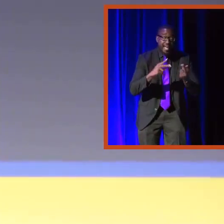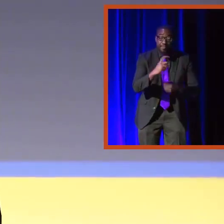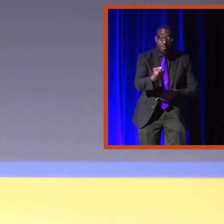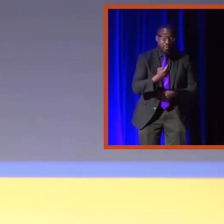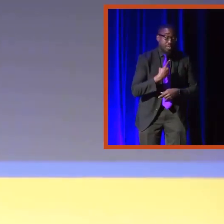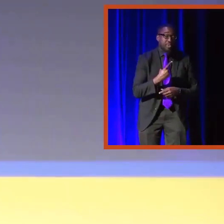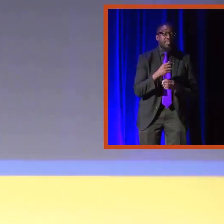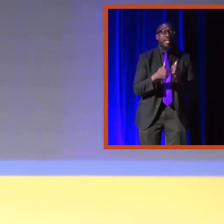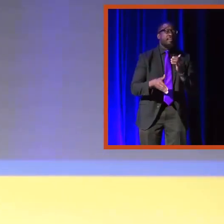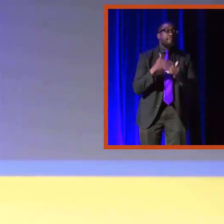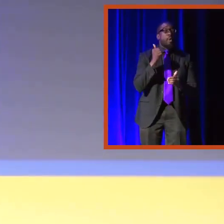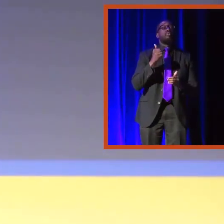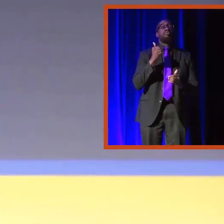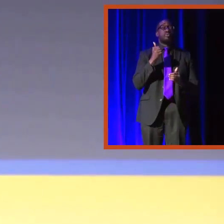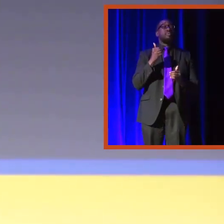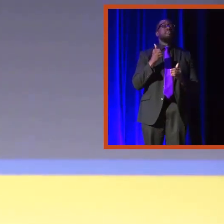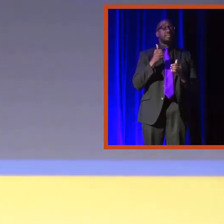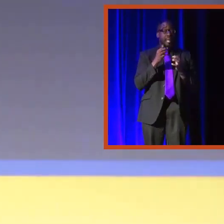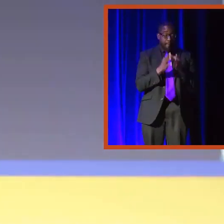hypothesis generation.